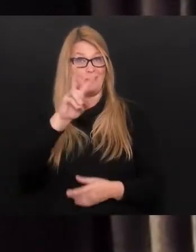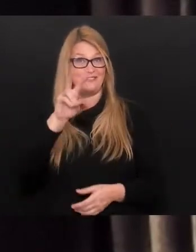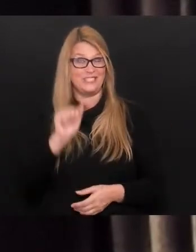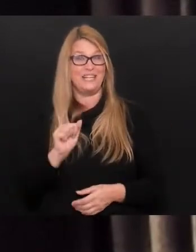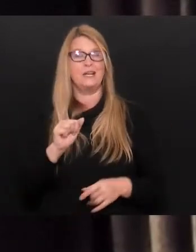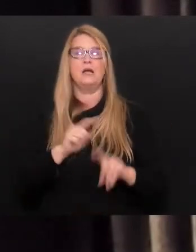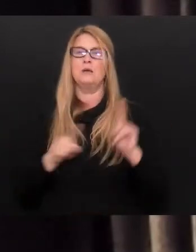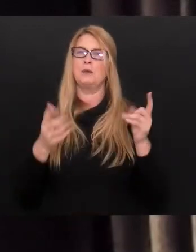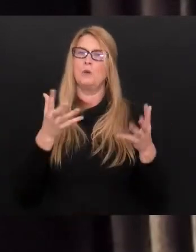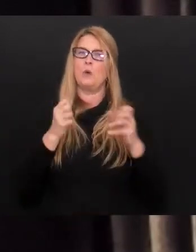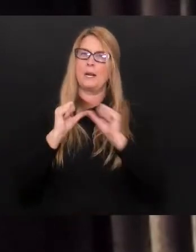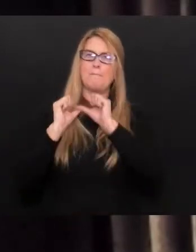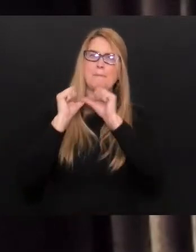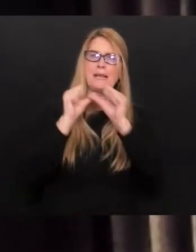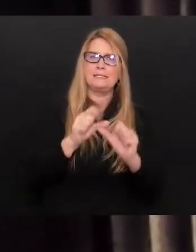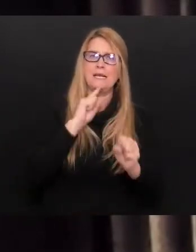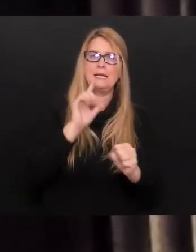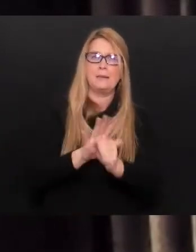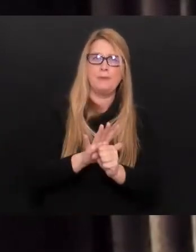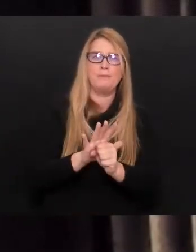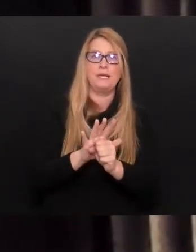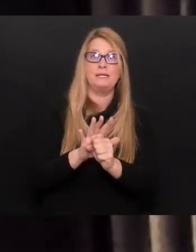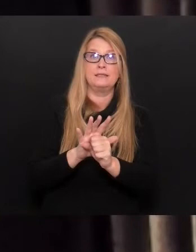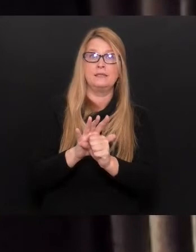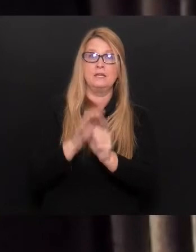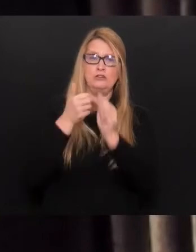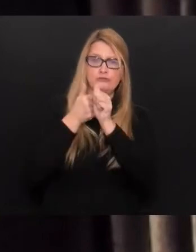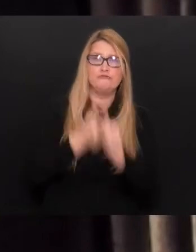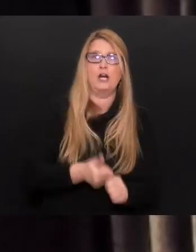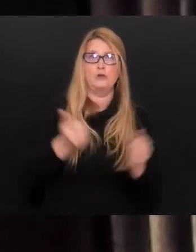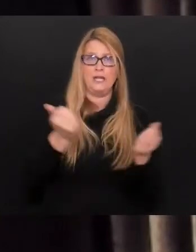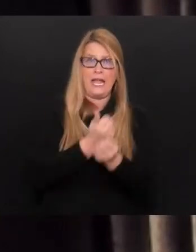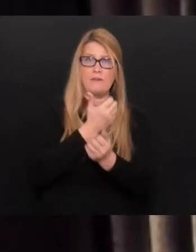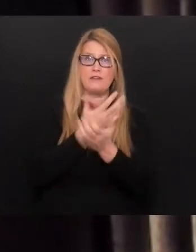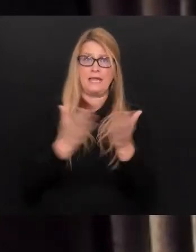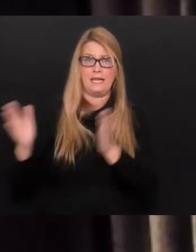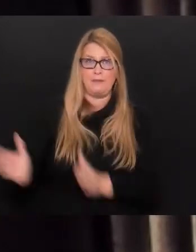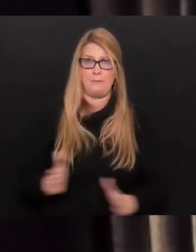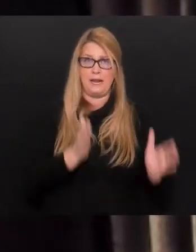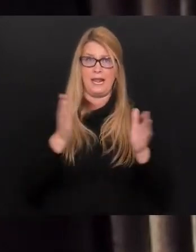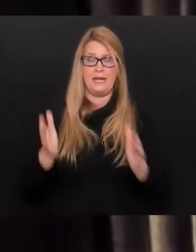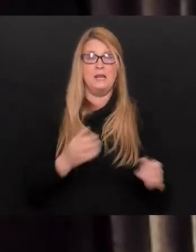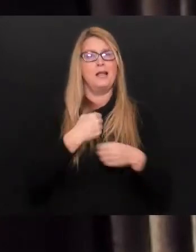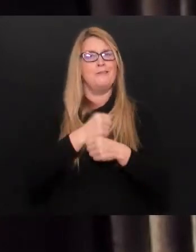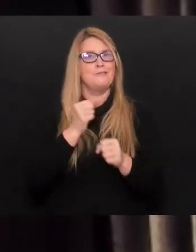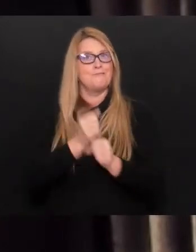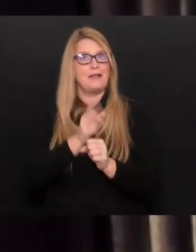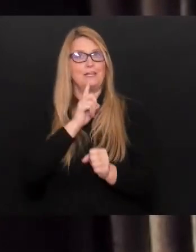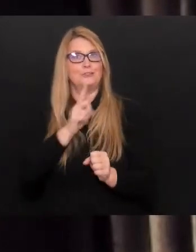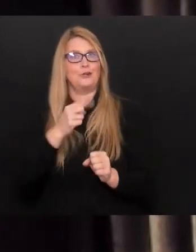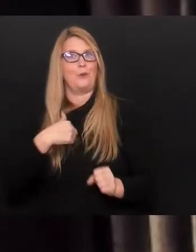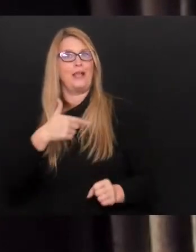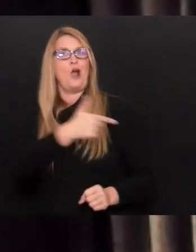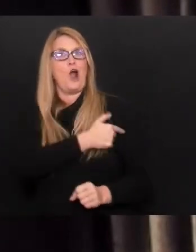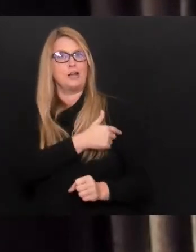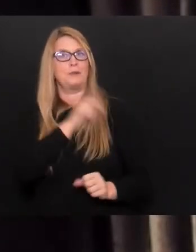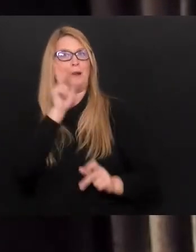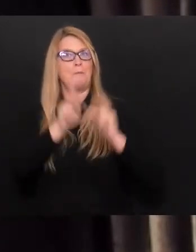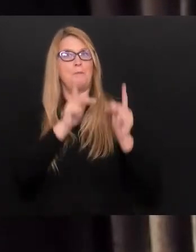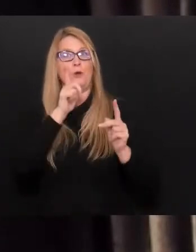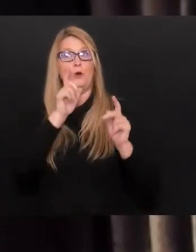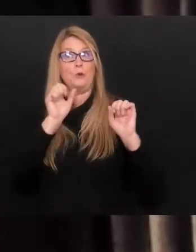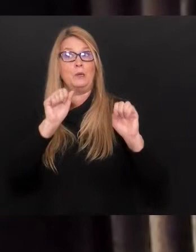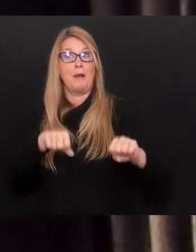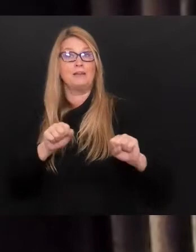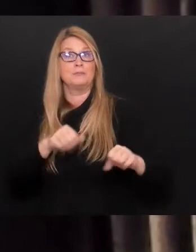we want to maintain our commitment to discipline and to make sure that we are immunizing the people most likely to be hospitalized